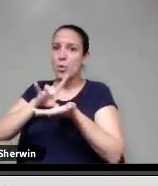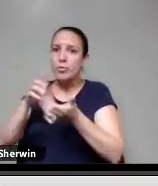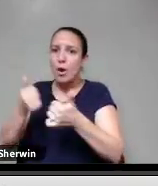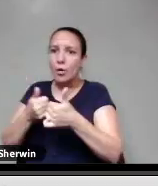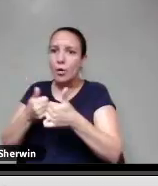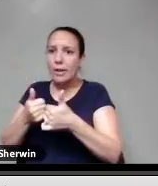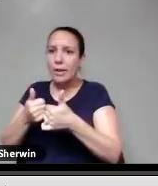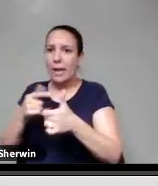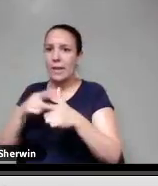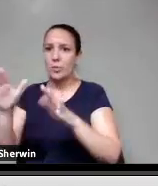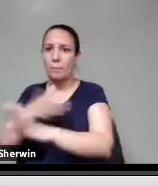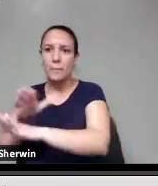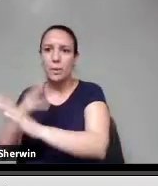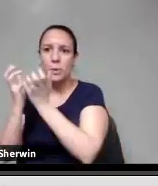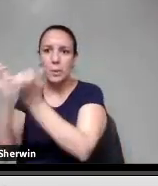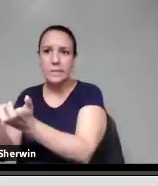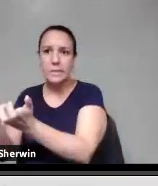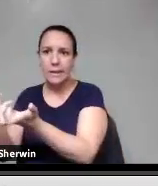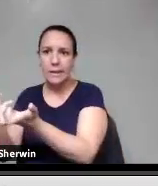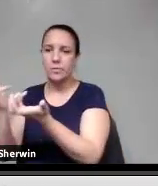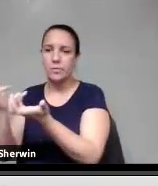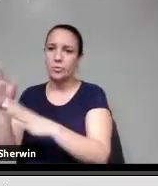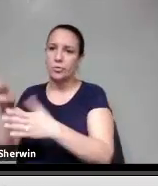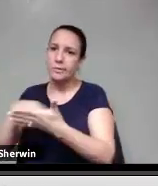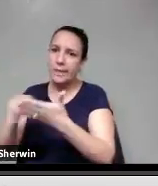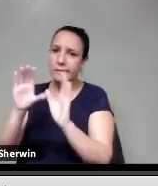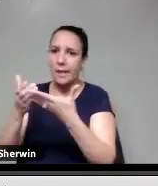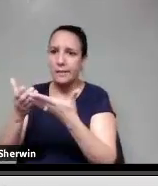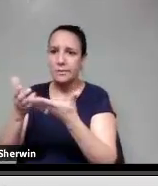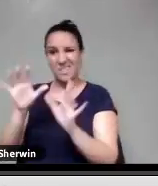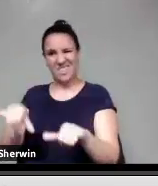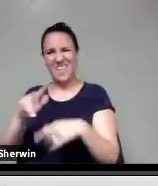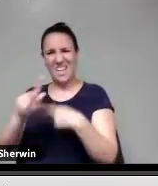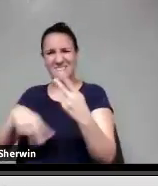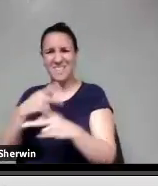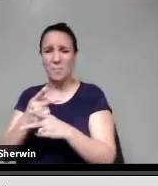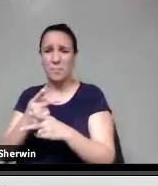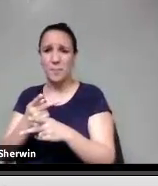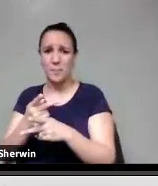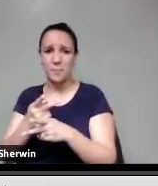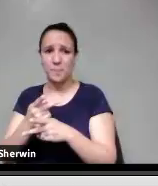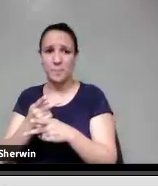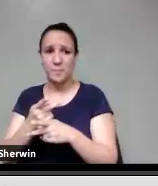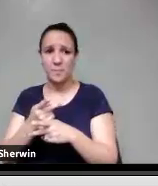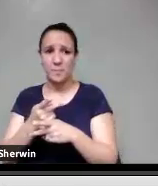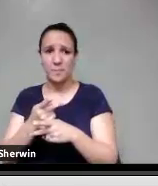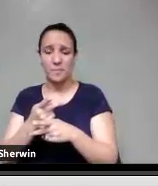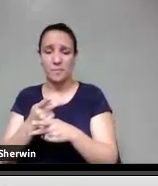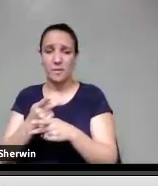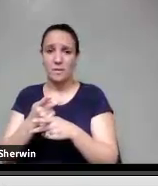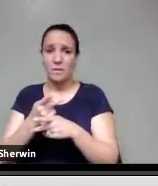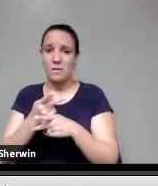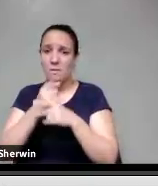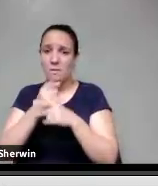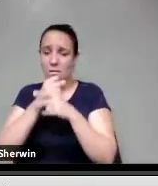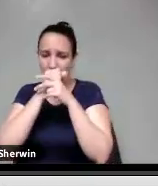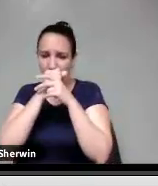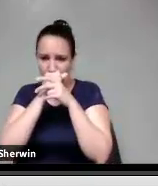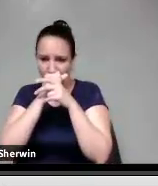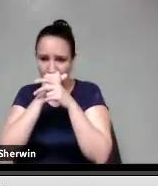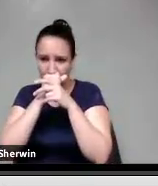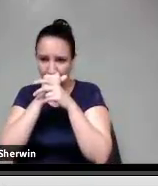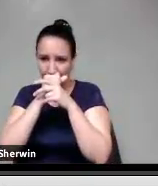music recitals or dance classes, those kinds of places. And the thing here is to think about is that sometimes it's not a